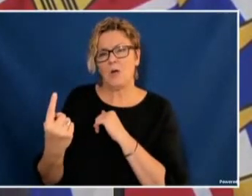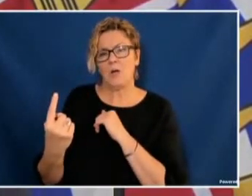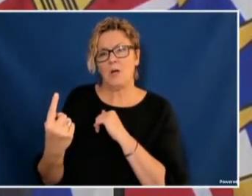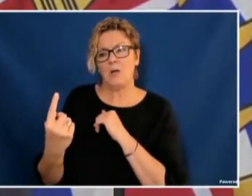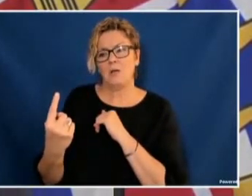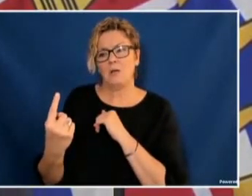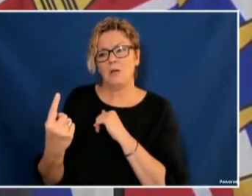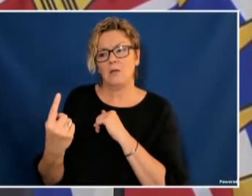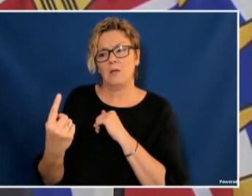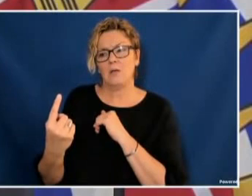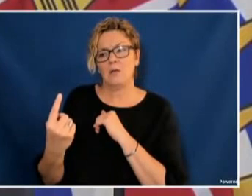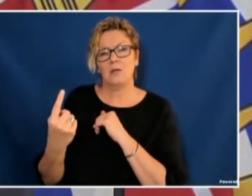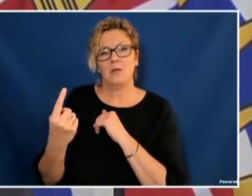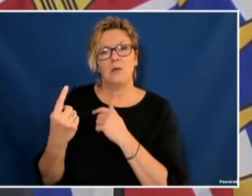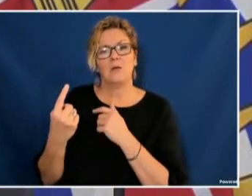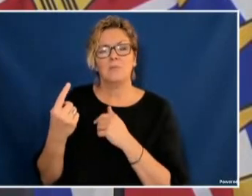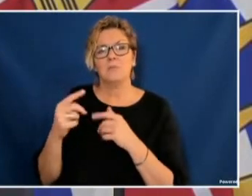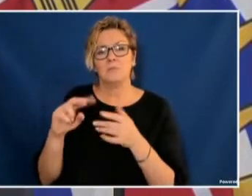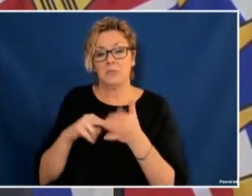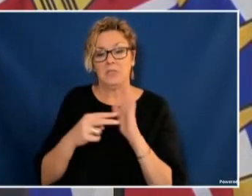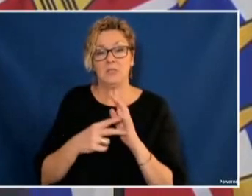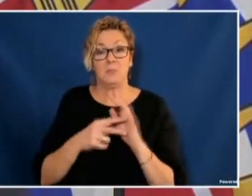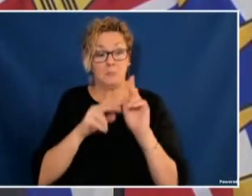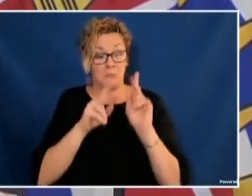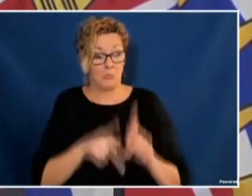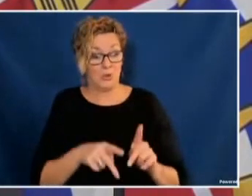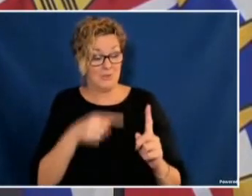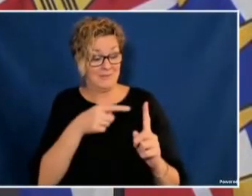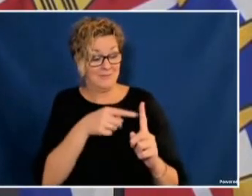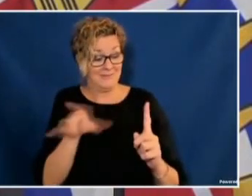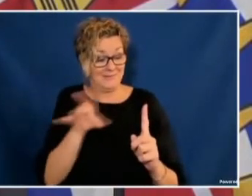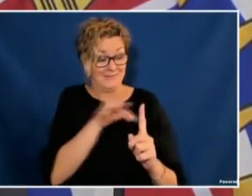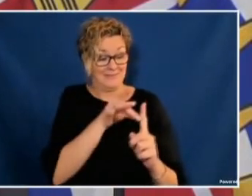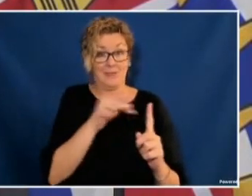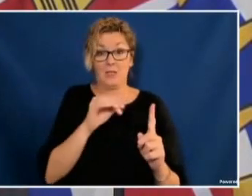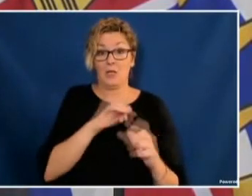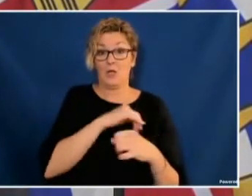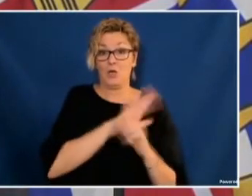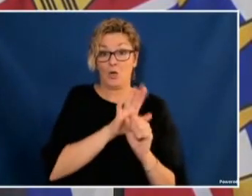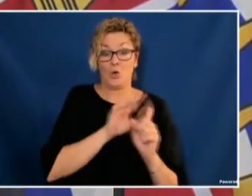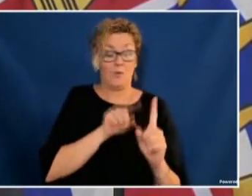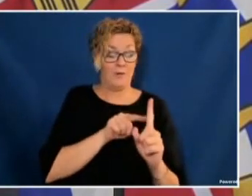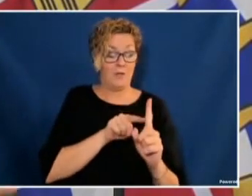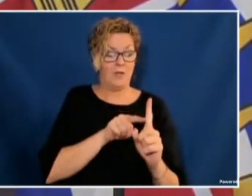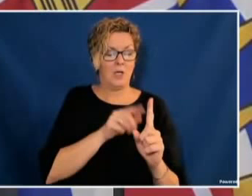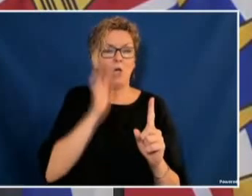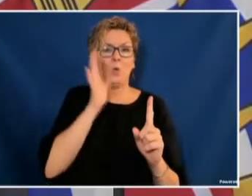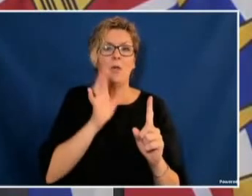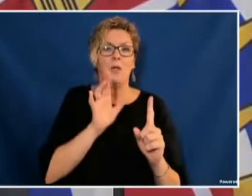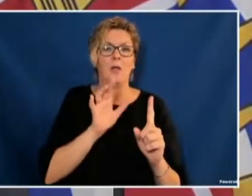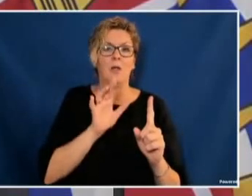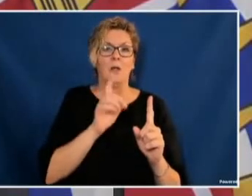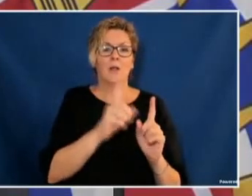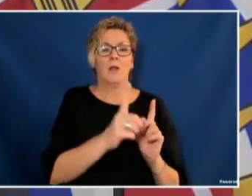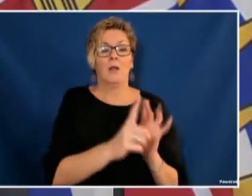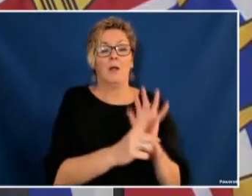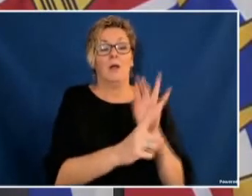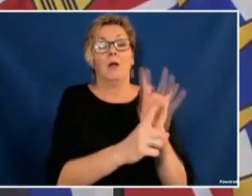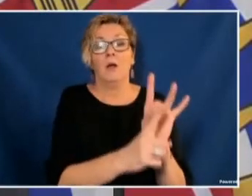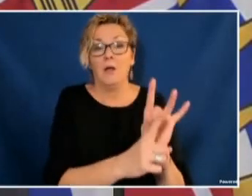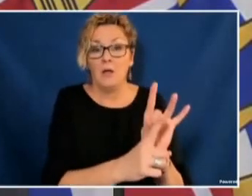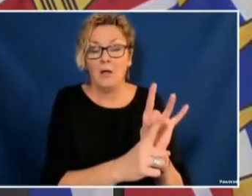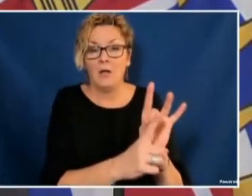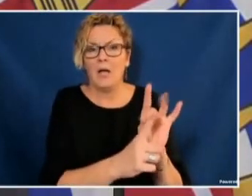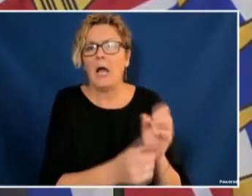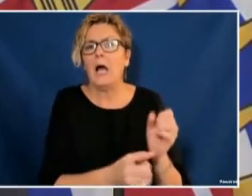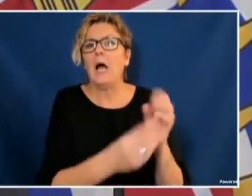we're going up or down in terms of the transmission rate, but they by themselves are not the